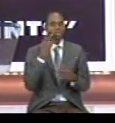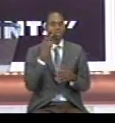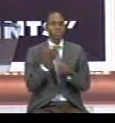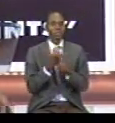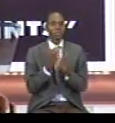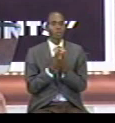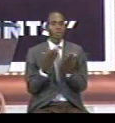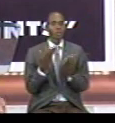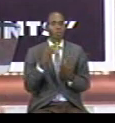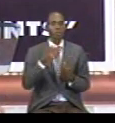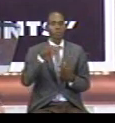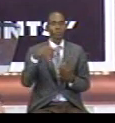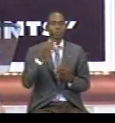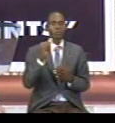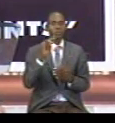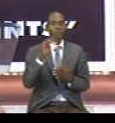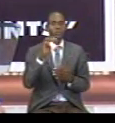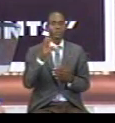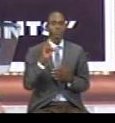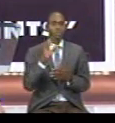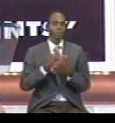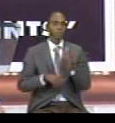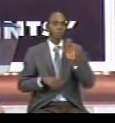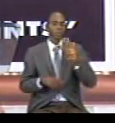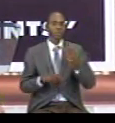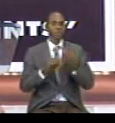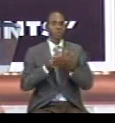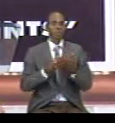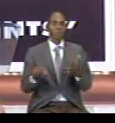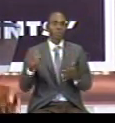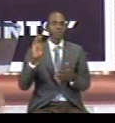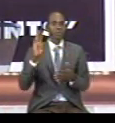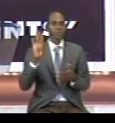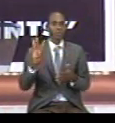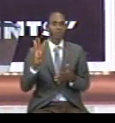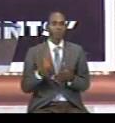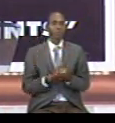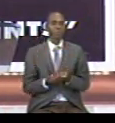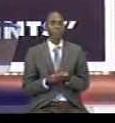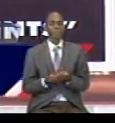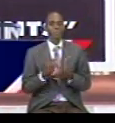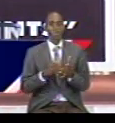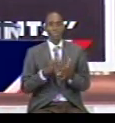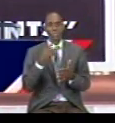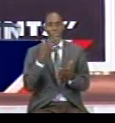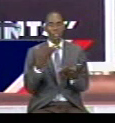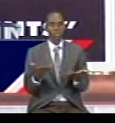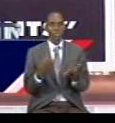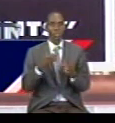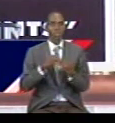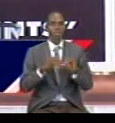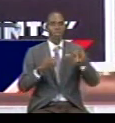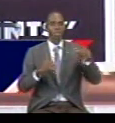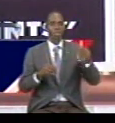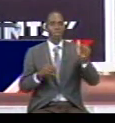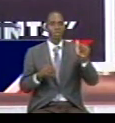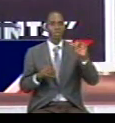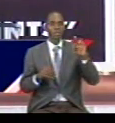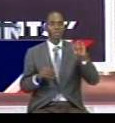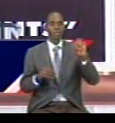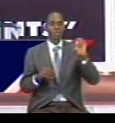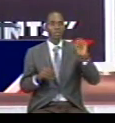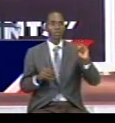from verse 4. James chapter 4, reading from verse 4. It tells us in James chapter 4, verse 4,